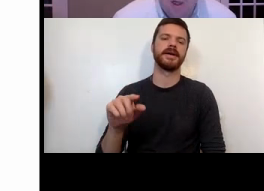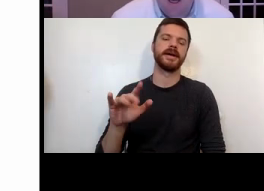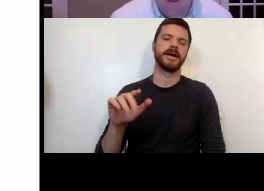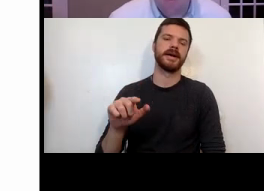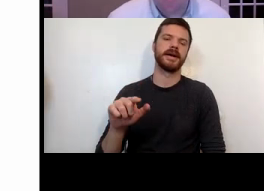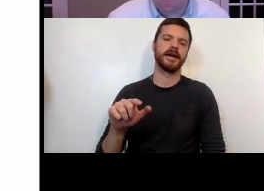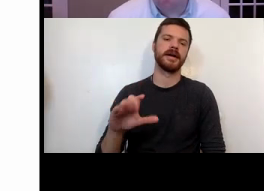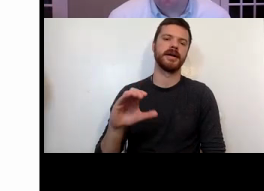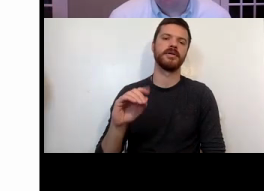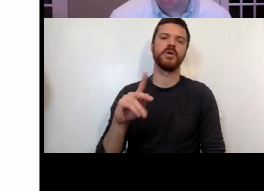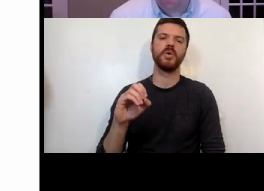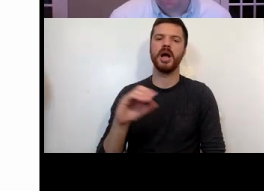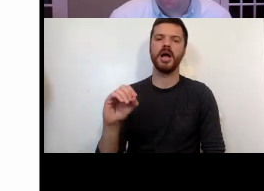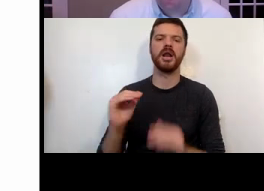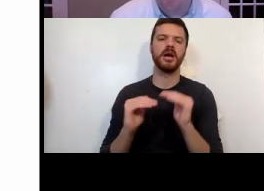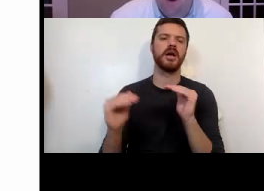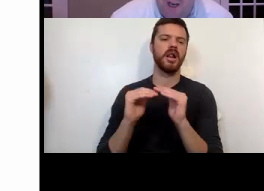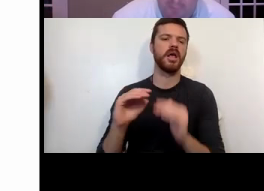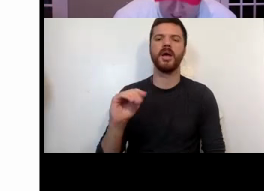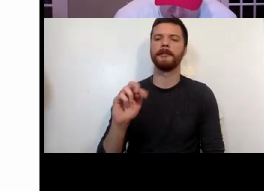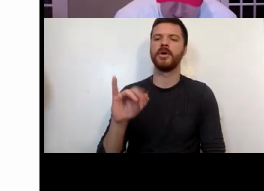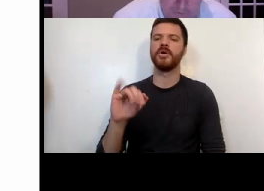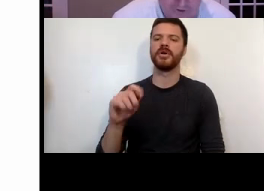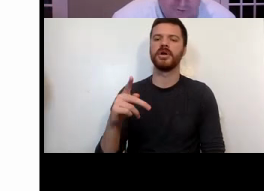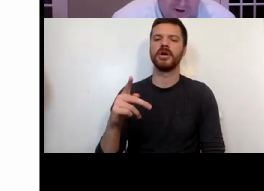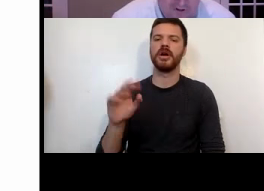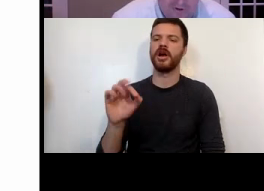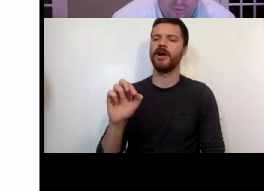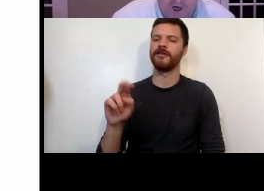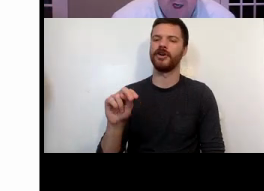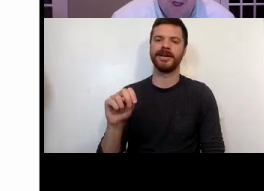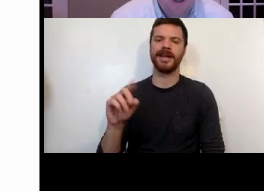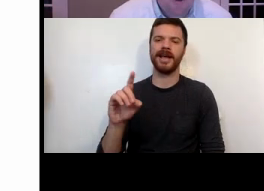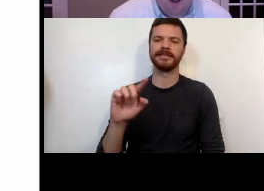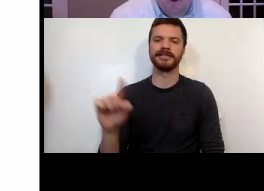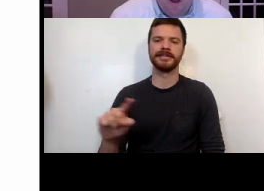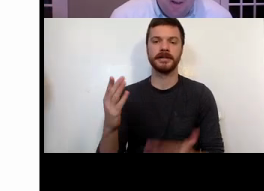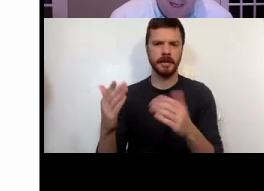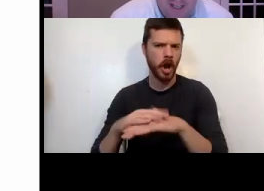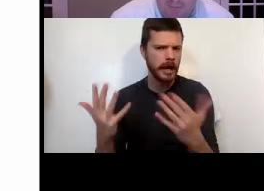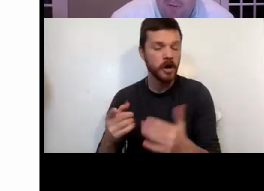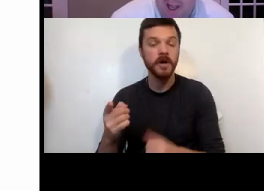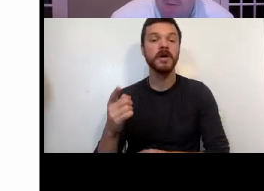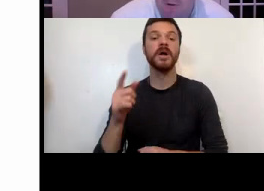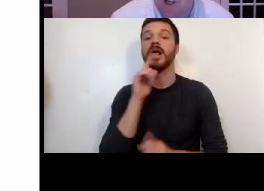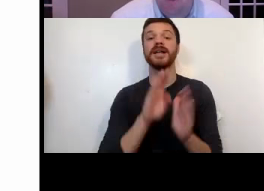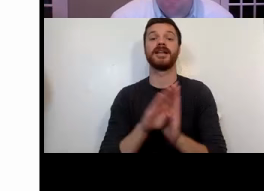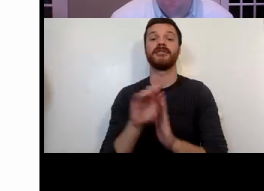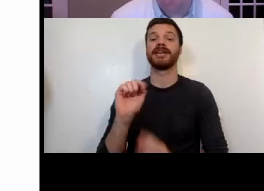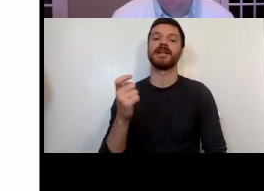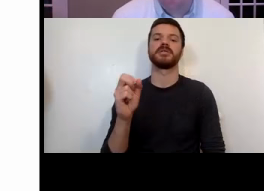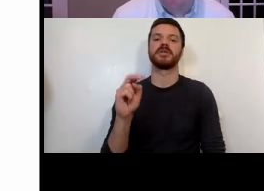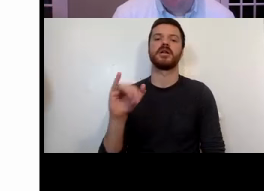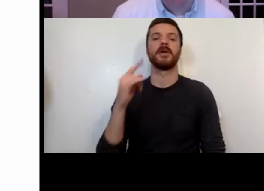Koch and colleagues and Maria Fernandez, who may or may not be on, was involved in this work to develop a taxonomy of behavior change